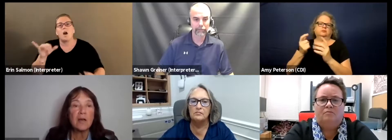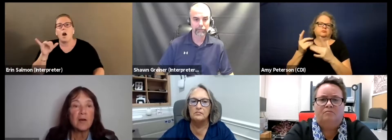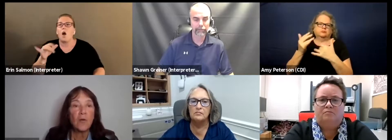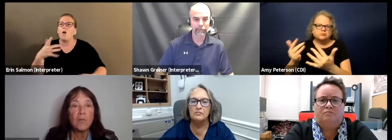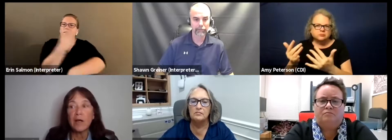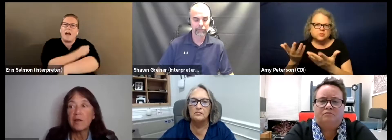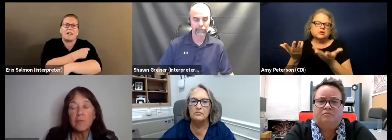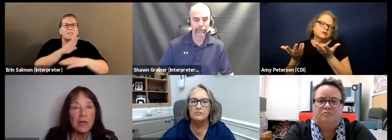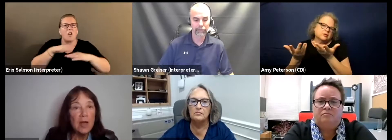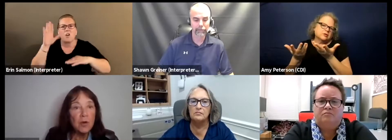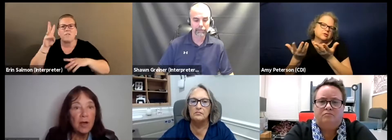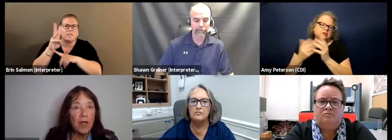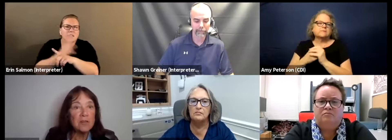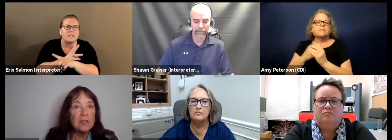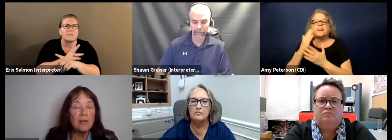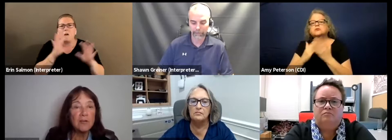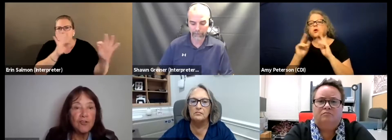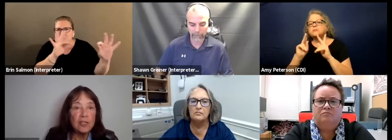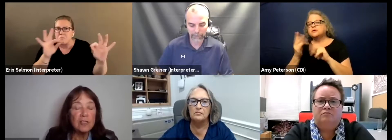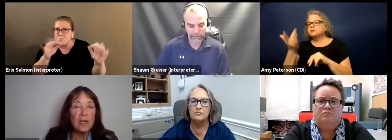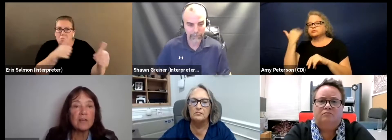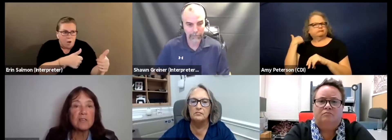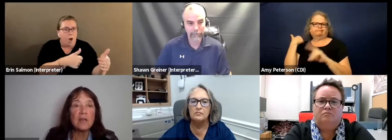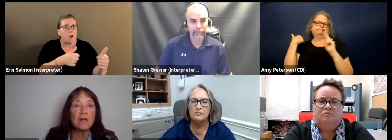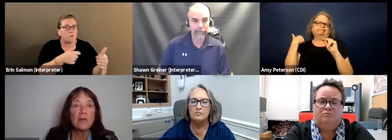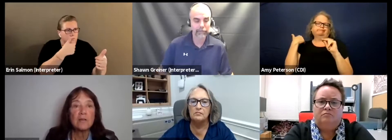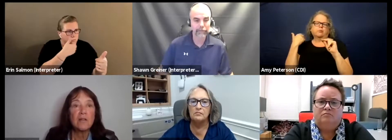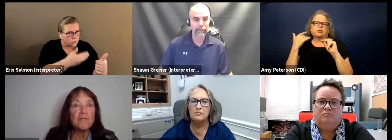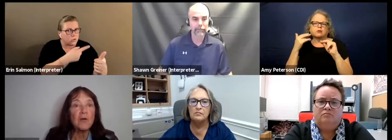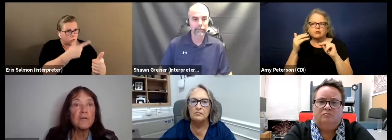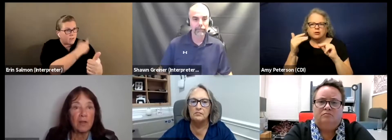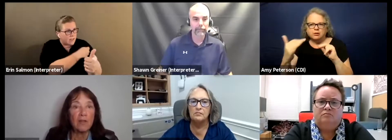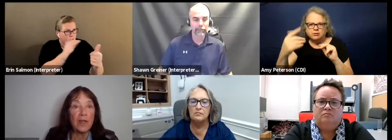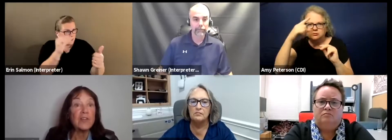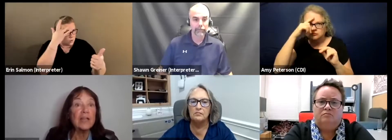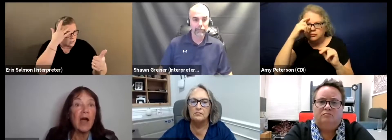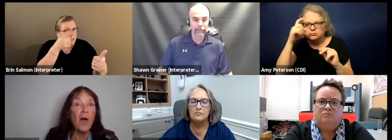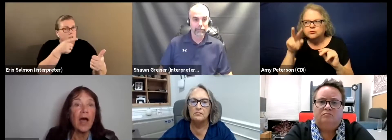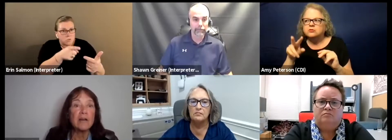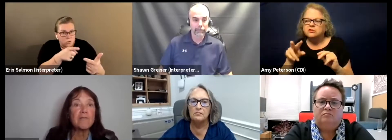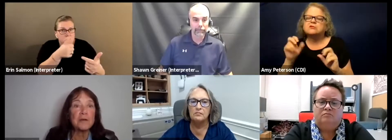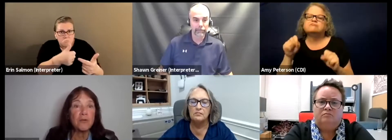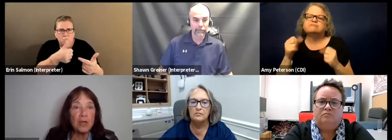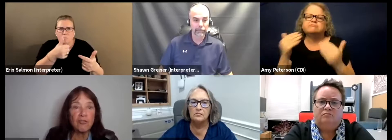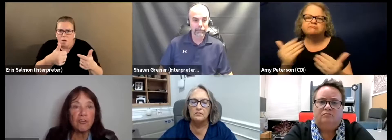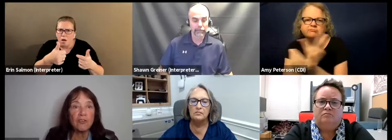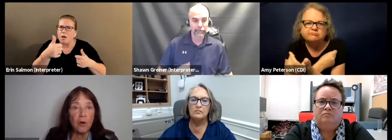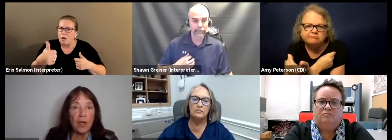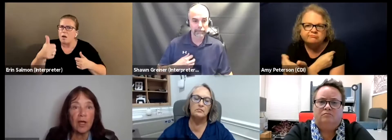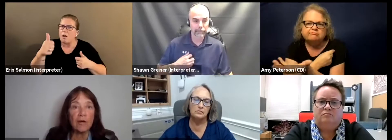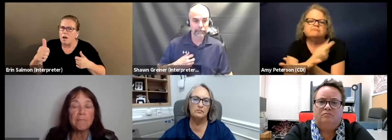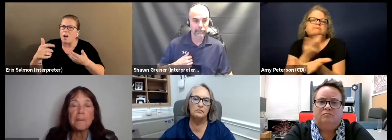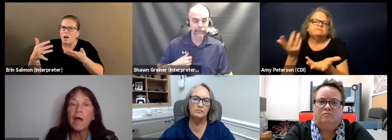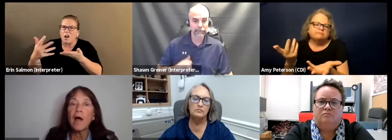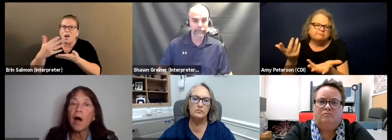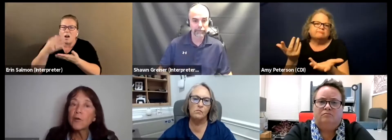sick, or my neighbor got vaccinated and she didn't get sick. And they felt that they now had enough information to go